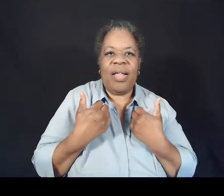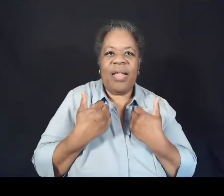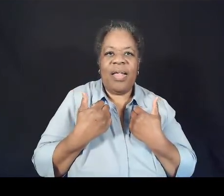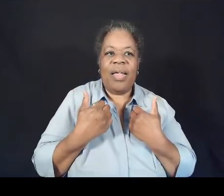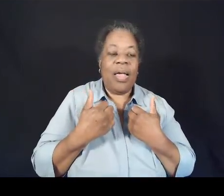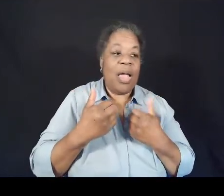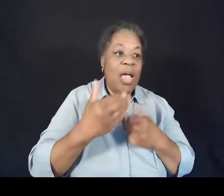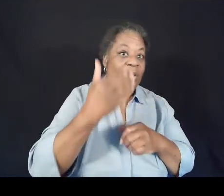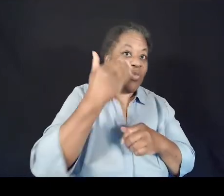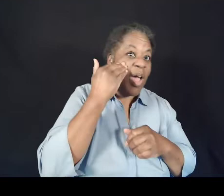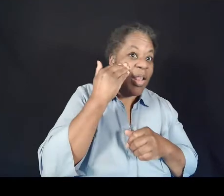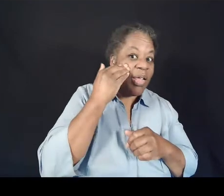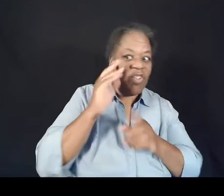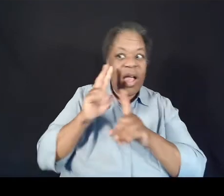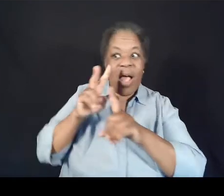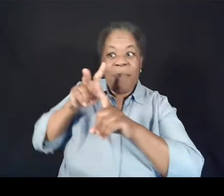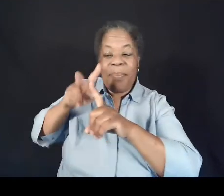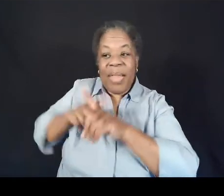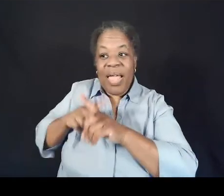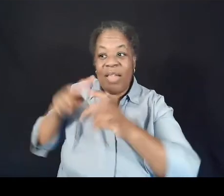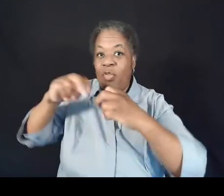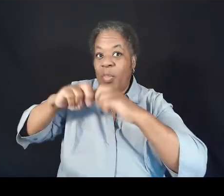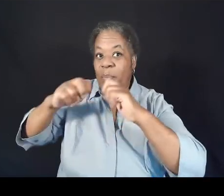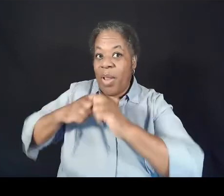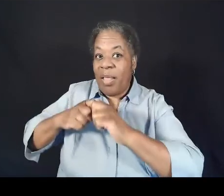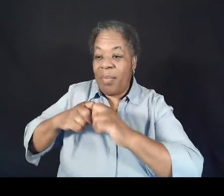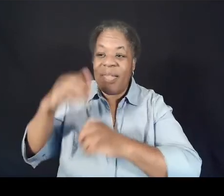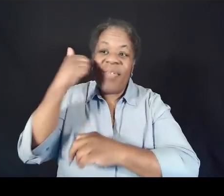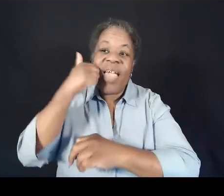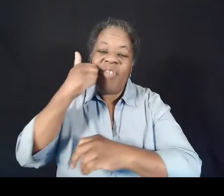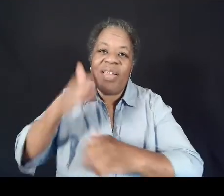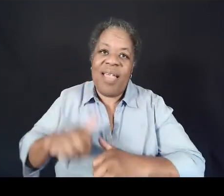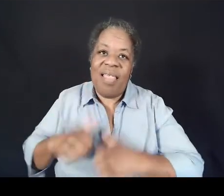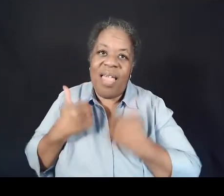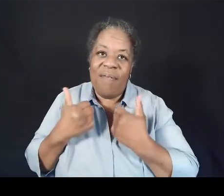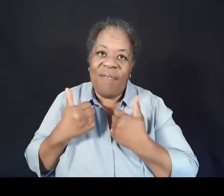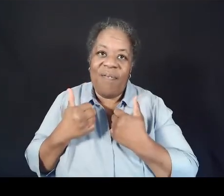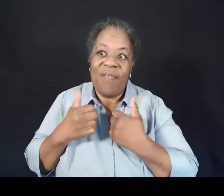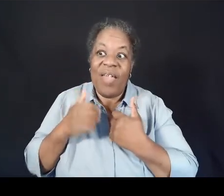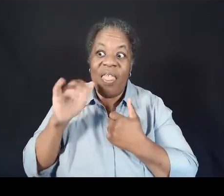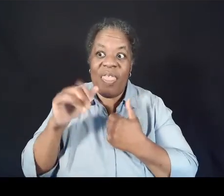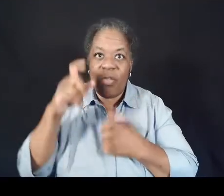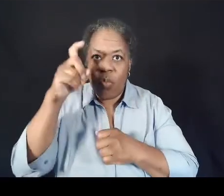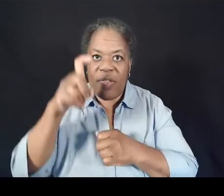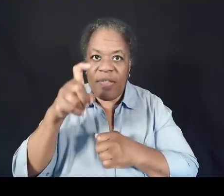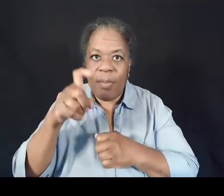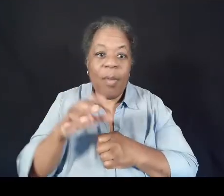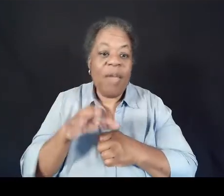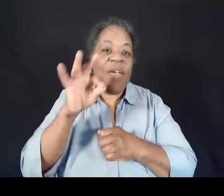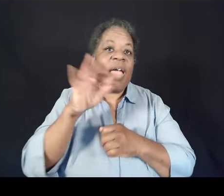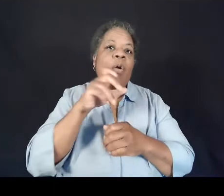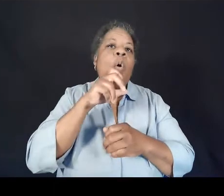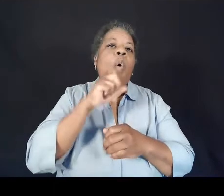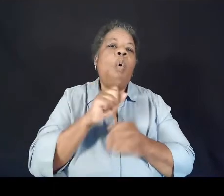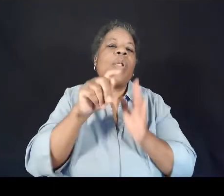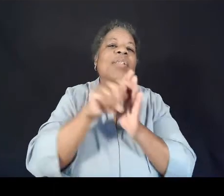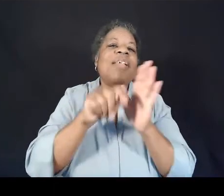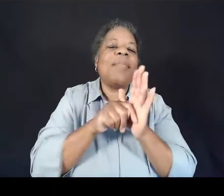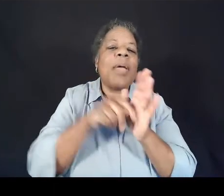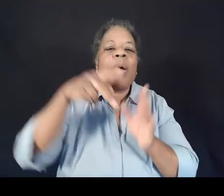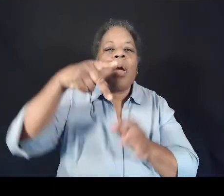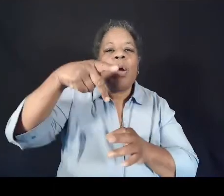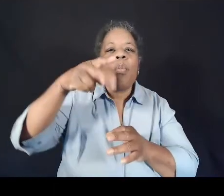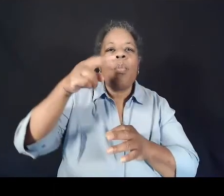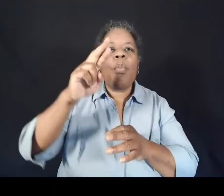the problems of everyday life. It's what we find in the Old Testament book of Proverbs.